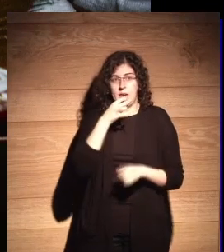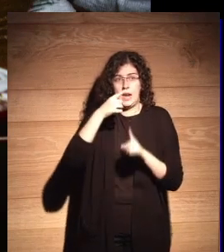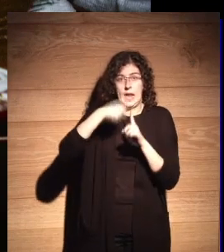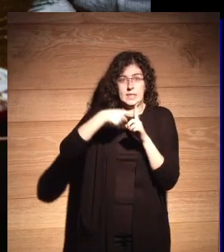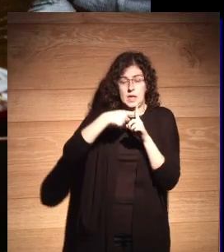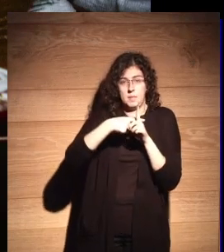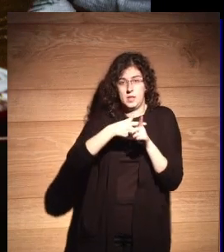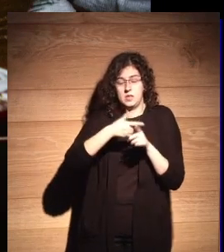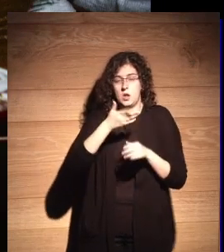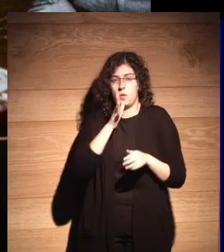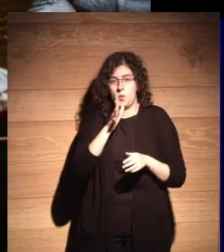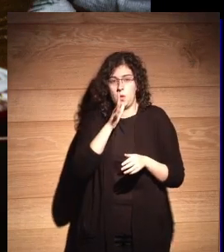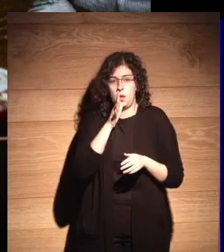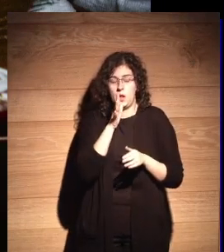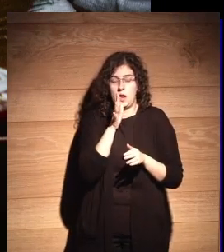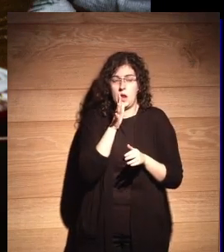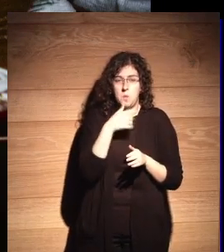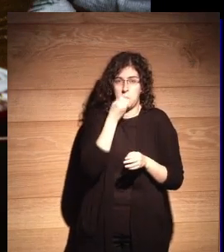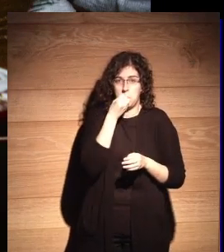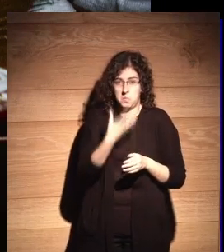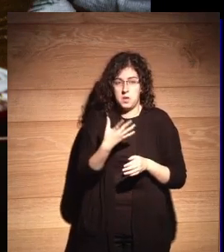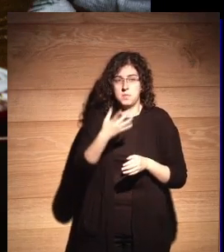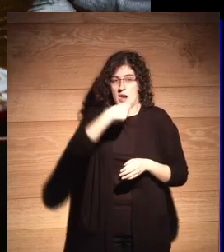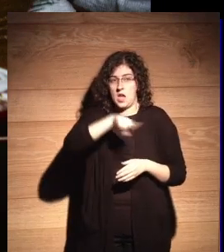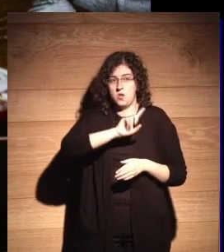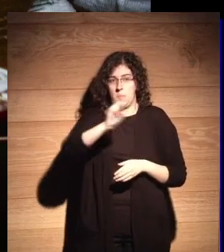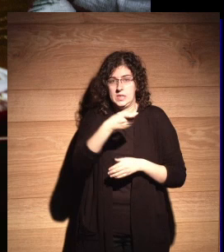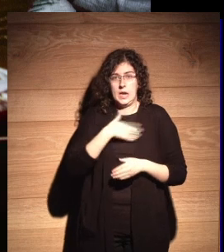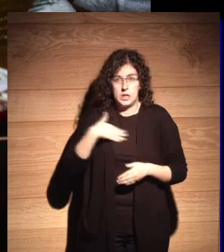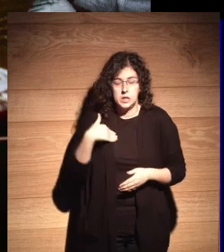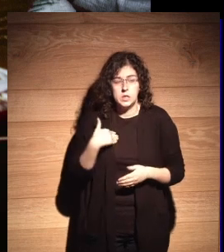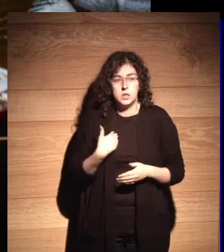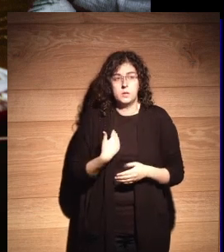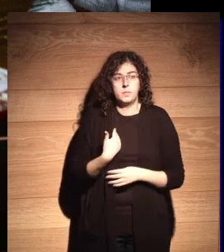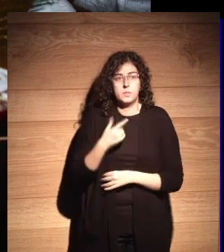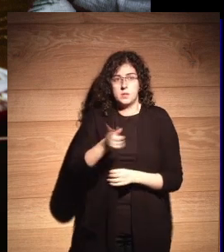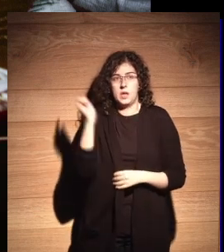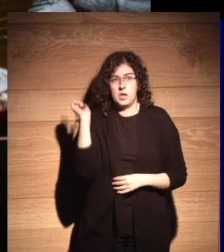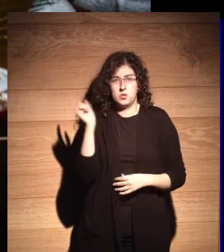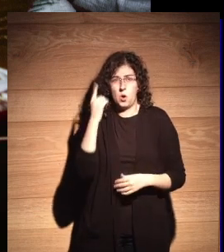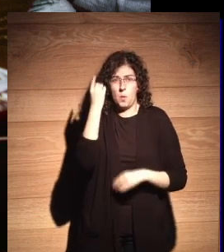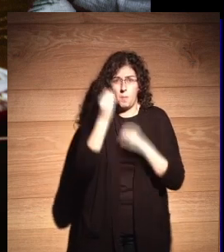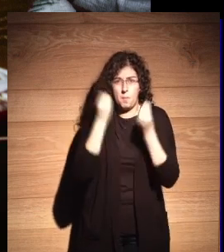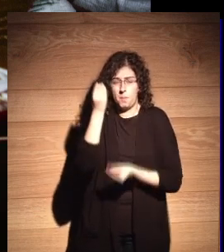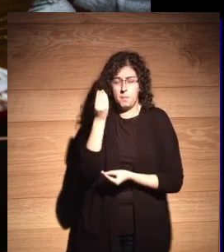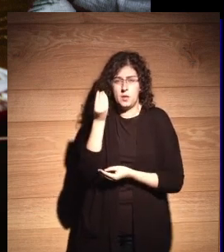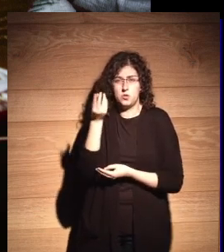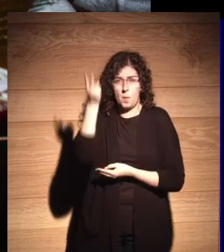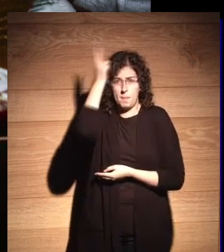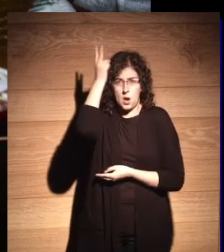But it was really. So I think this is Peru again, the women here. Well, that's